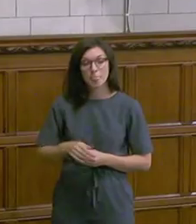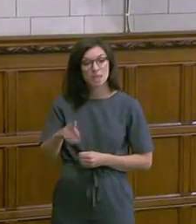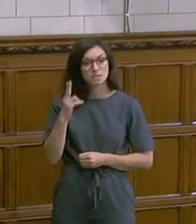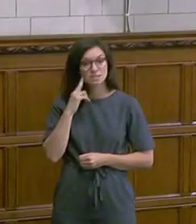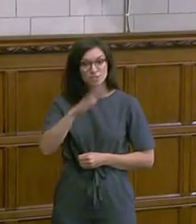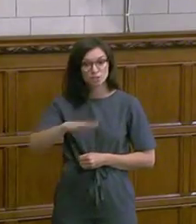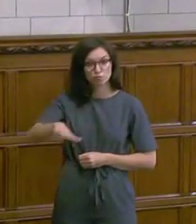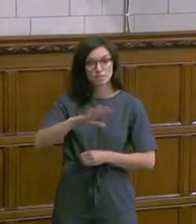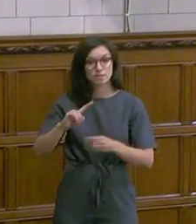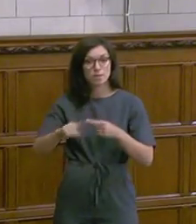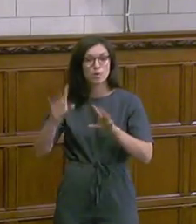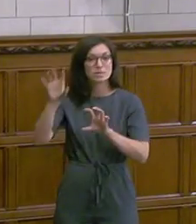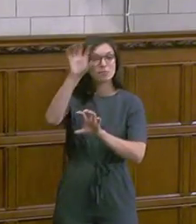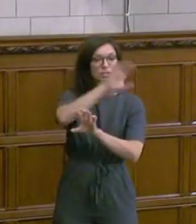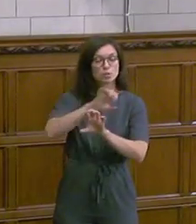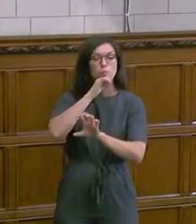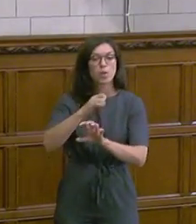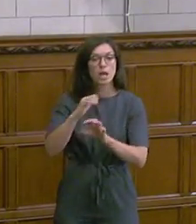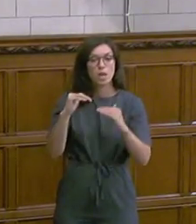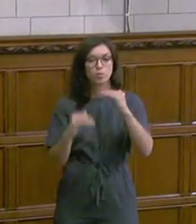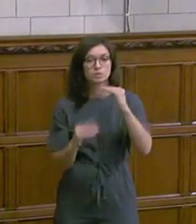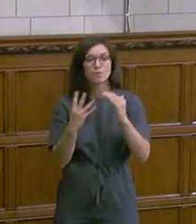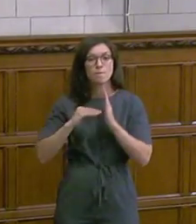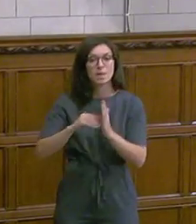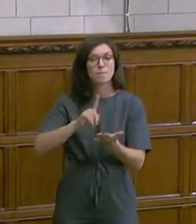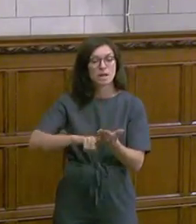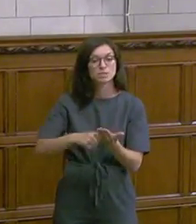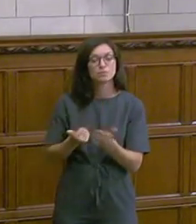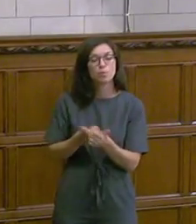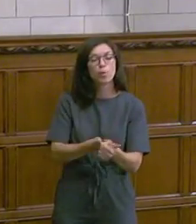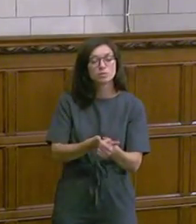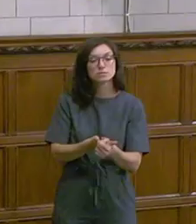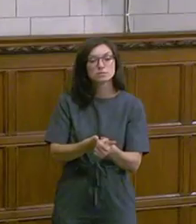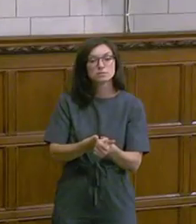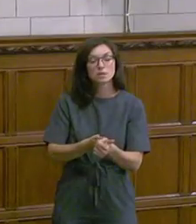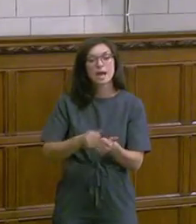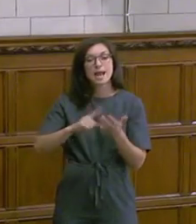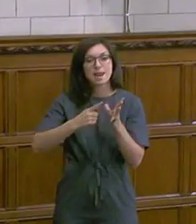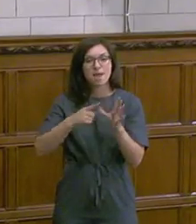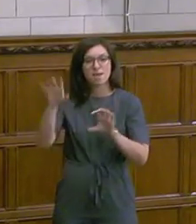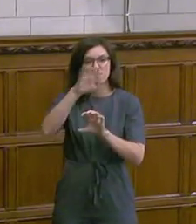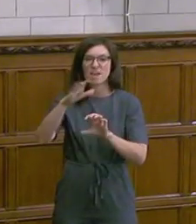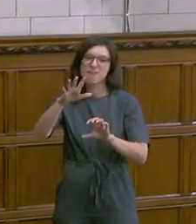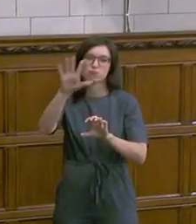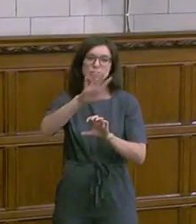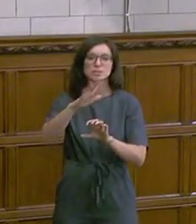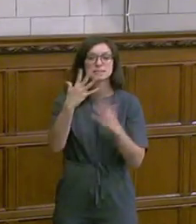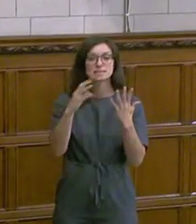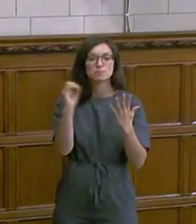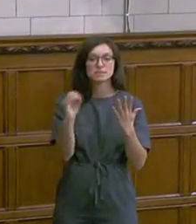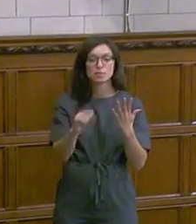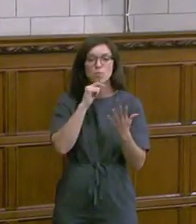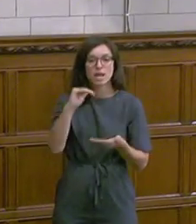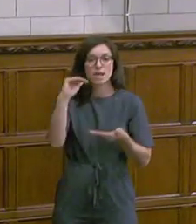areas will be losing £4 million of support this year, with local authorities on average cutting 10% from deaf